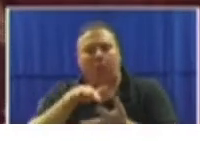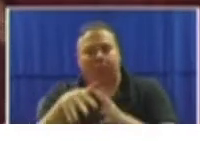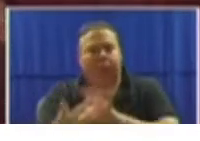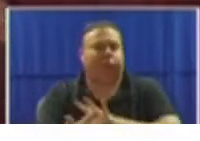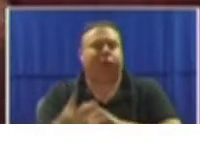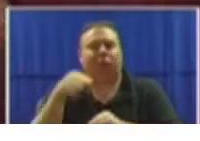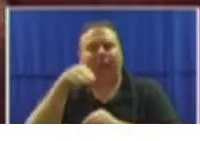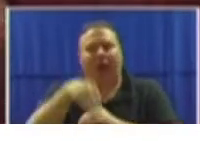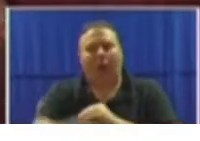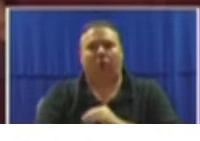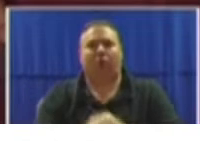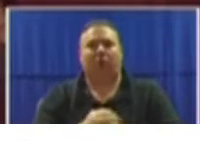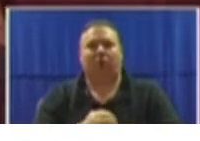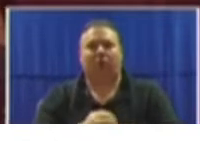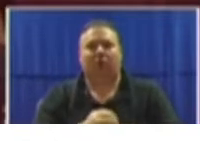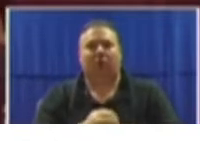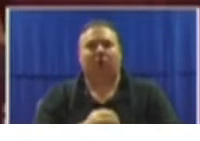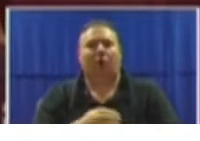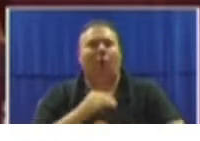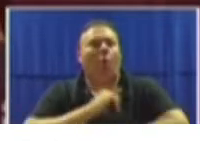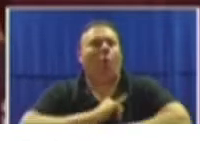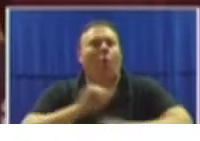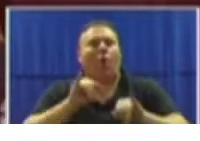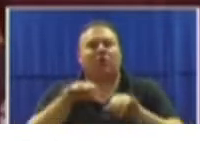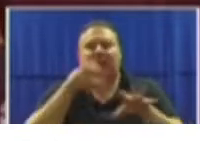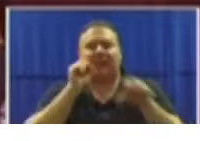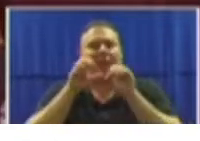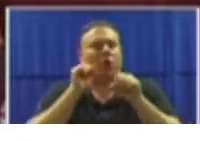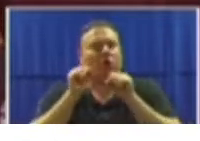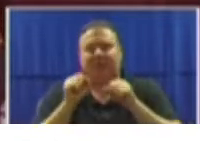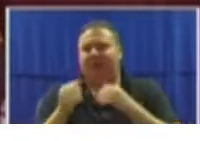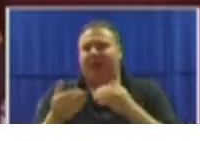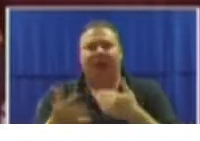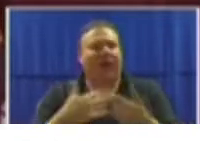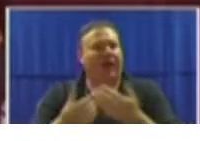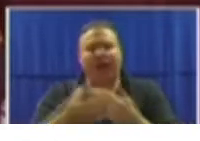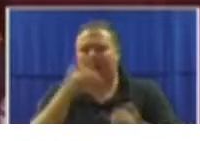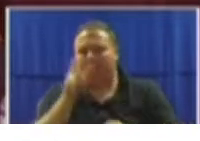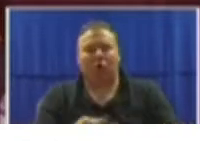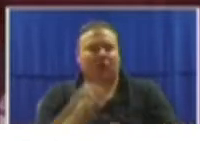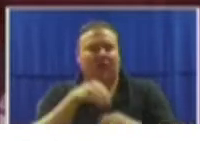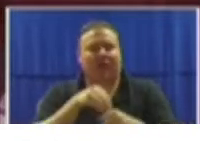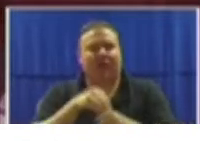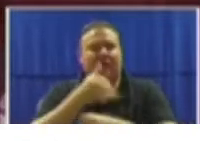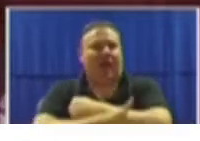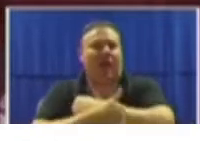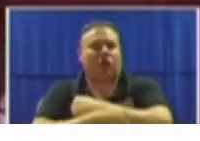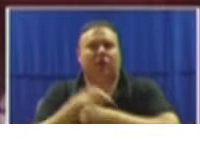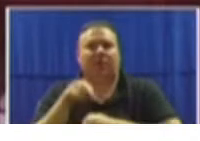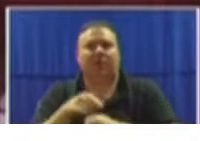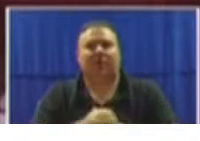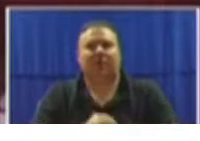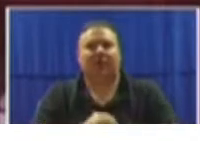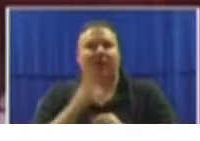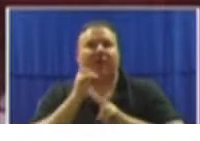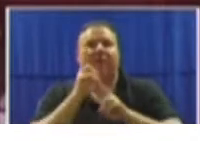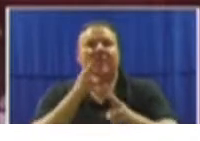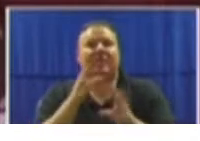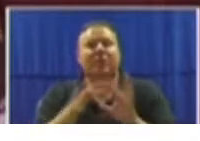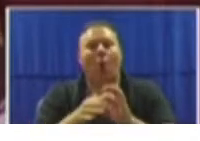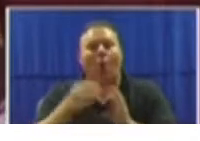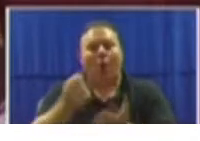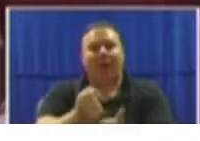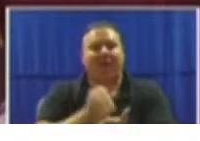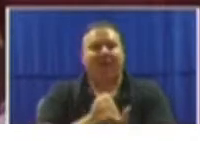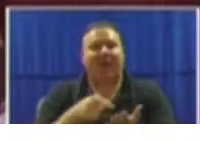One of the worst experiences for, say, any citizen of this country is a visit to Home Affairs,